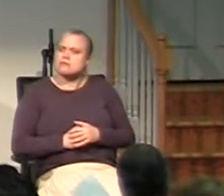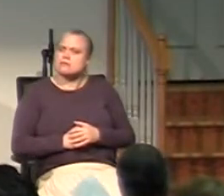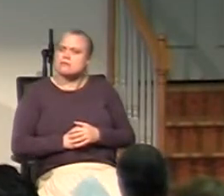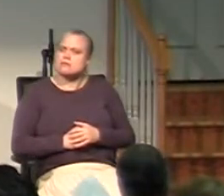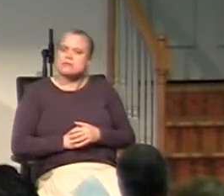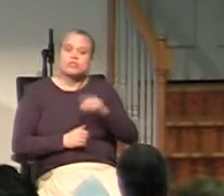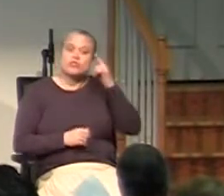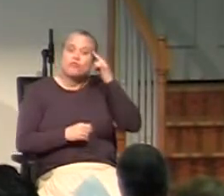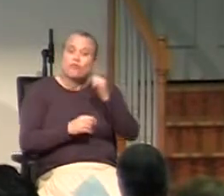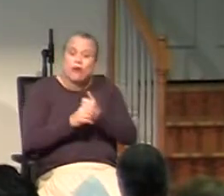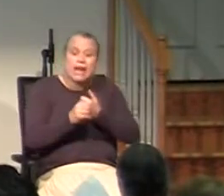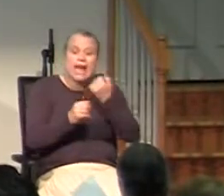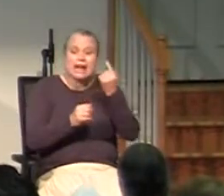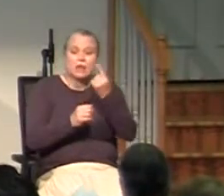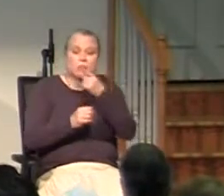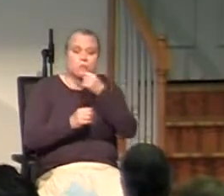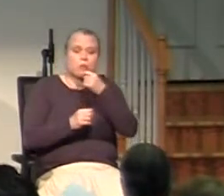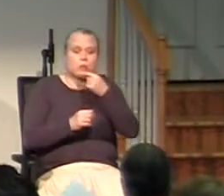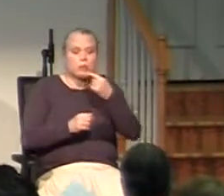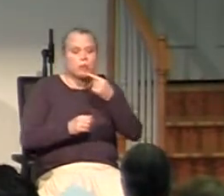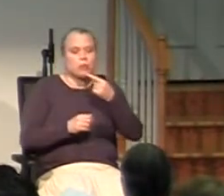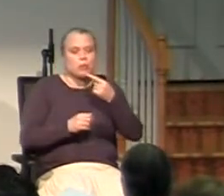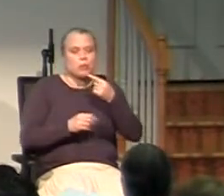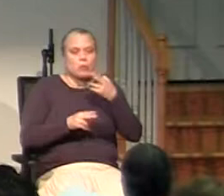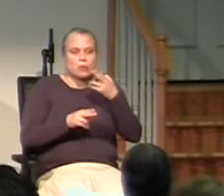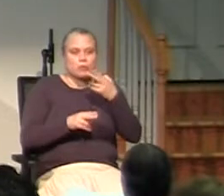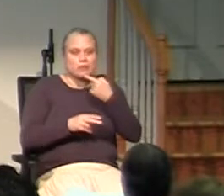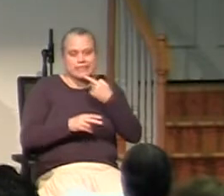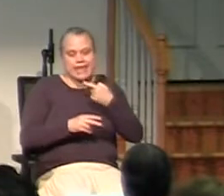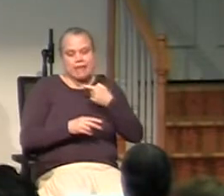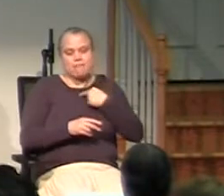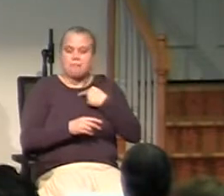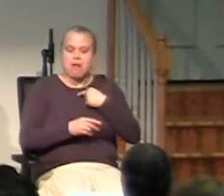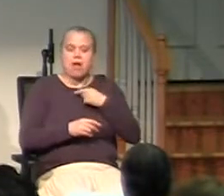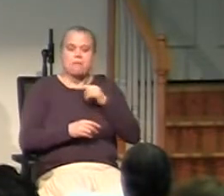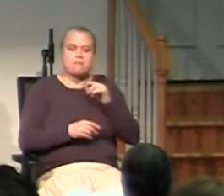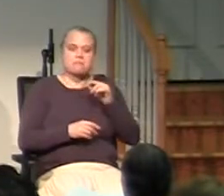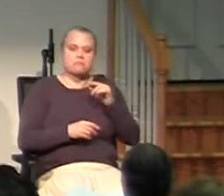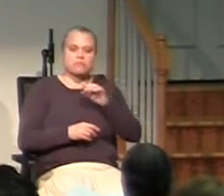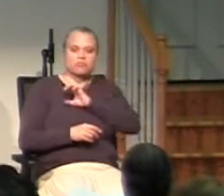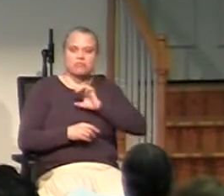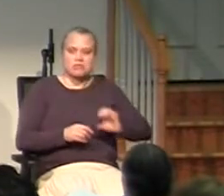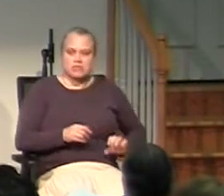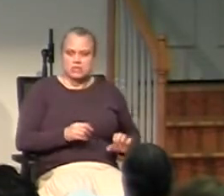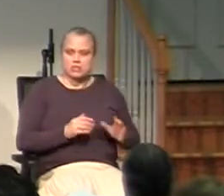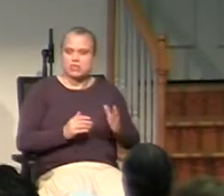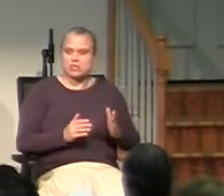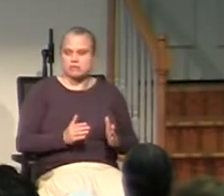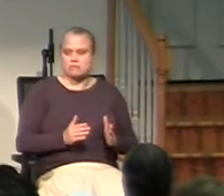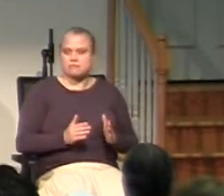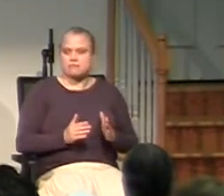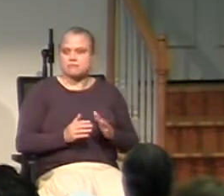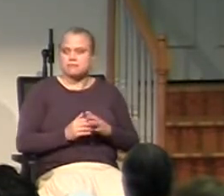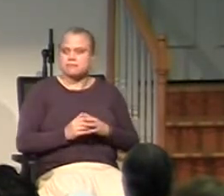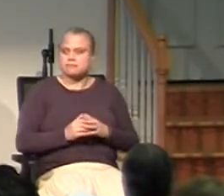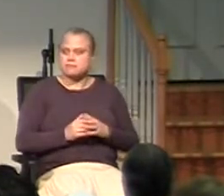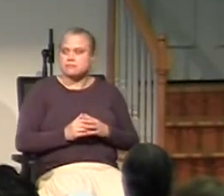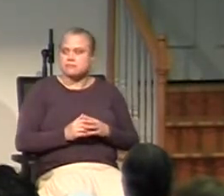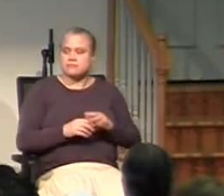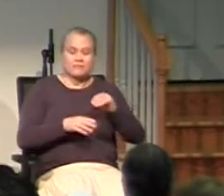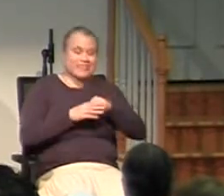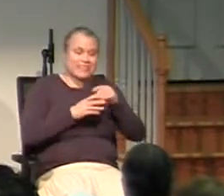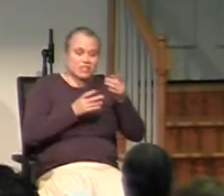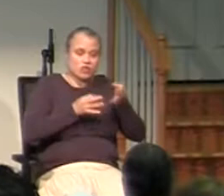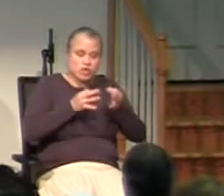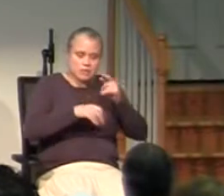It's for anyone who professes Christianity. And it's in the investigator judgment that a separation will be made between those